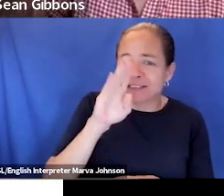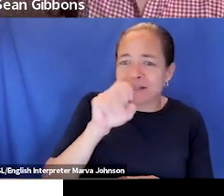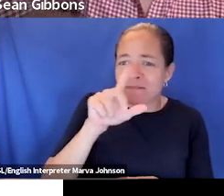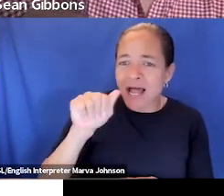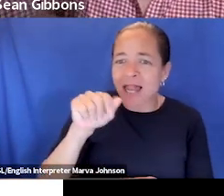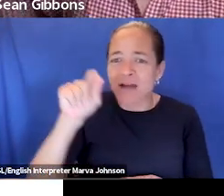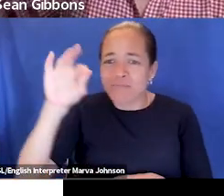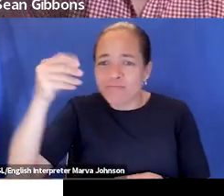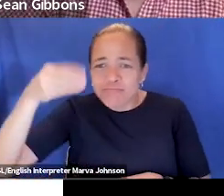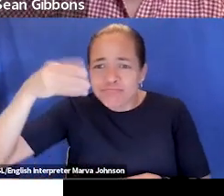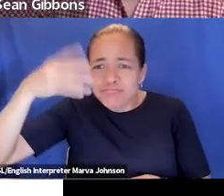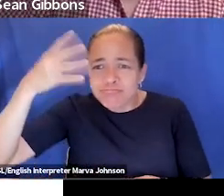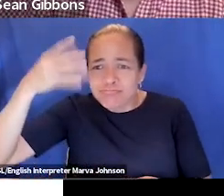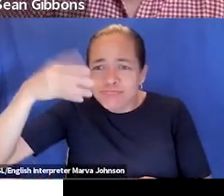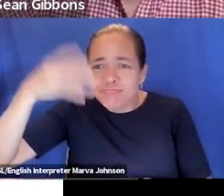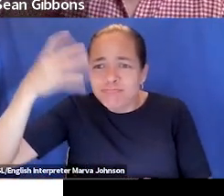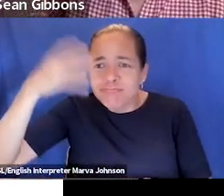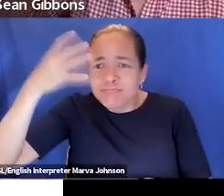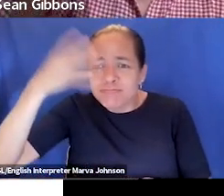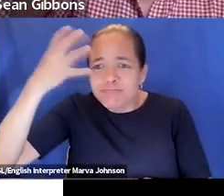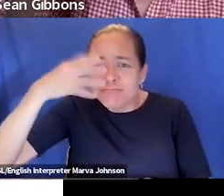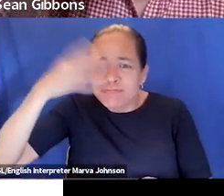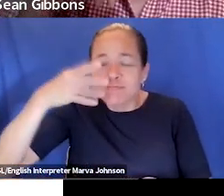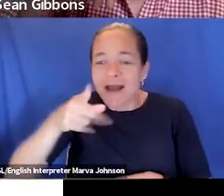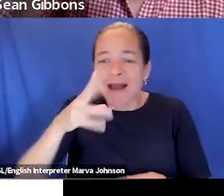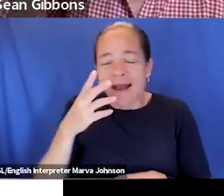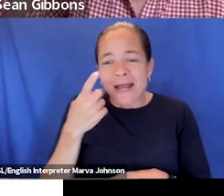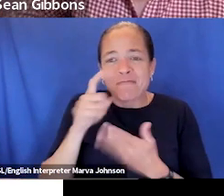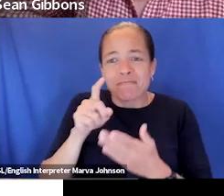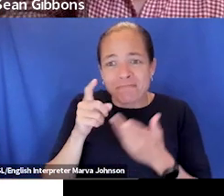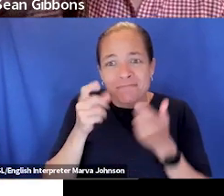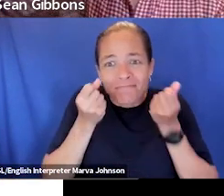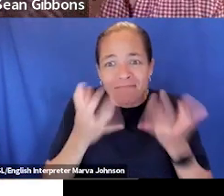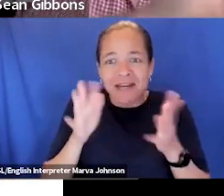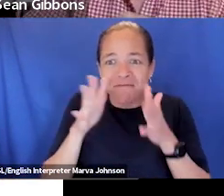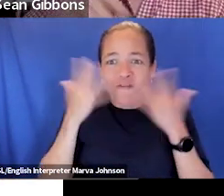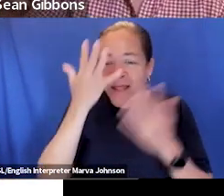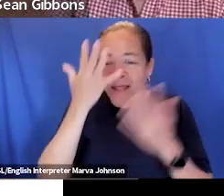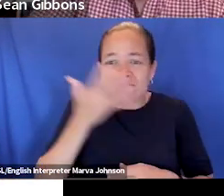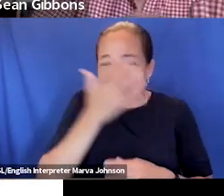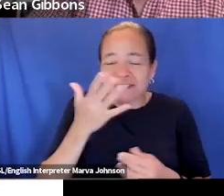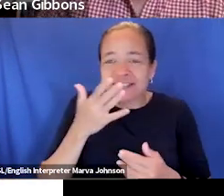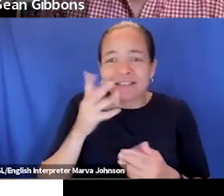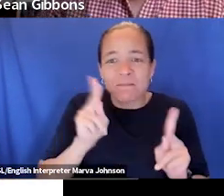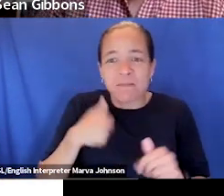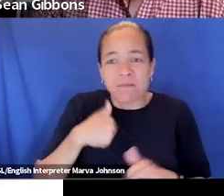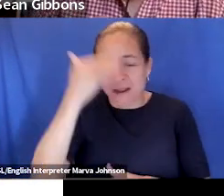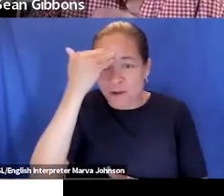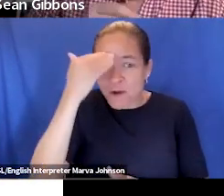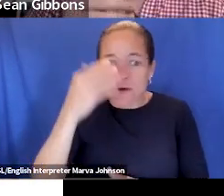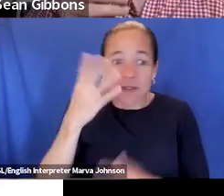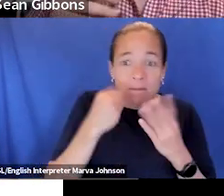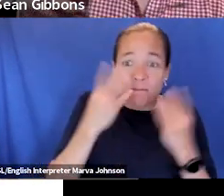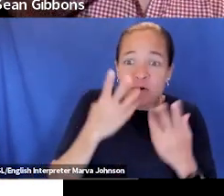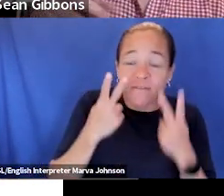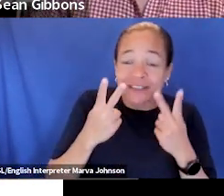oh man, okay, it's going too fast now. Suffice to say, I see a bunch of friendly faces, folks I know. It's lovely to see y'all. Again, hope everybody's doing